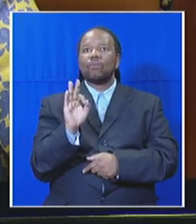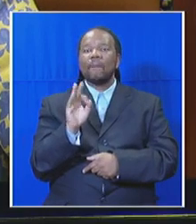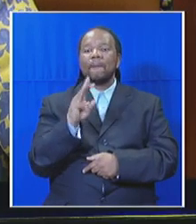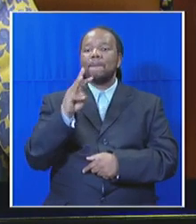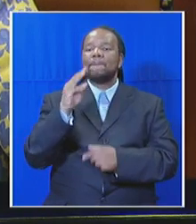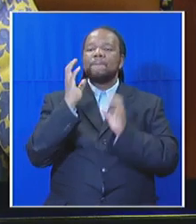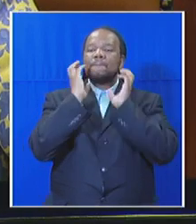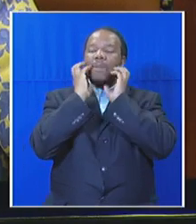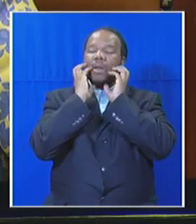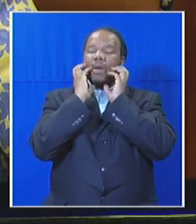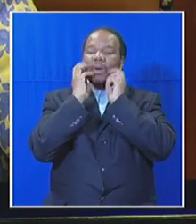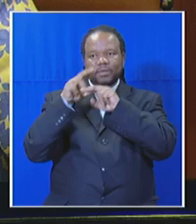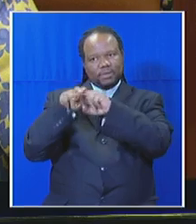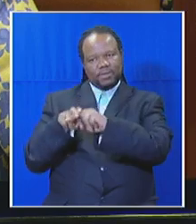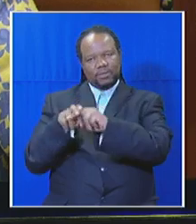Malema.